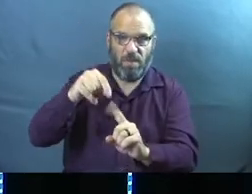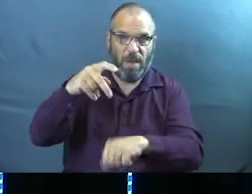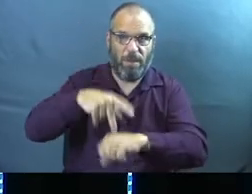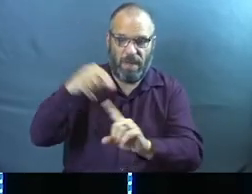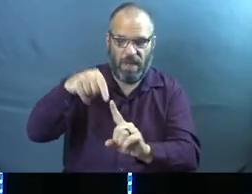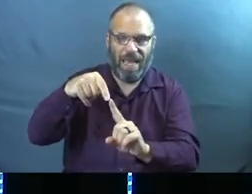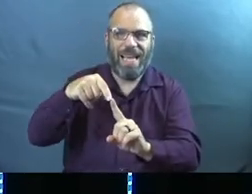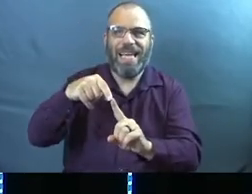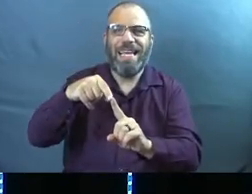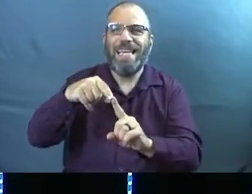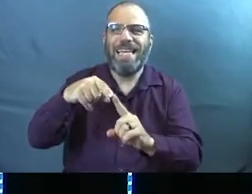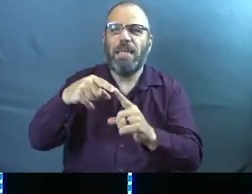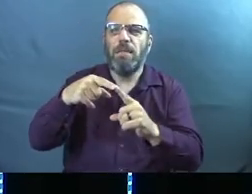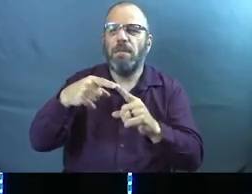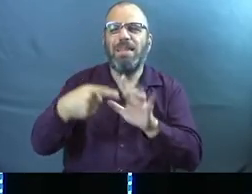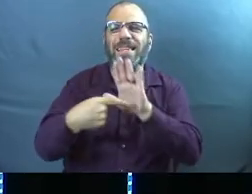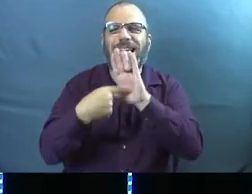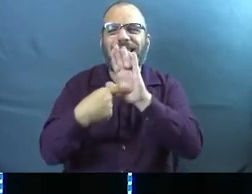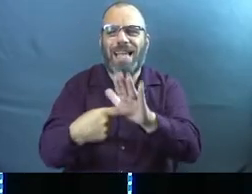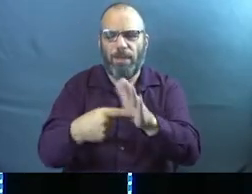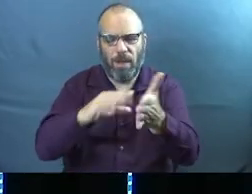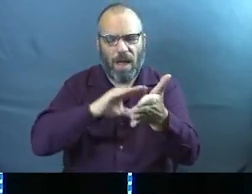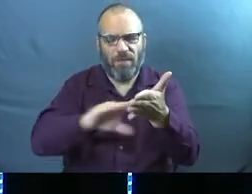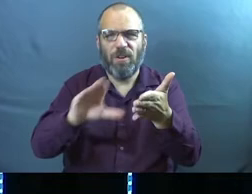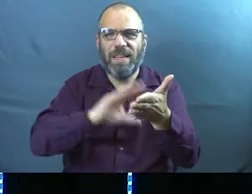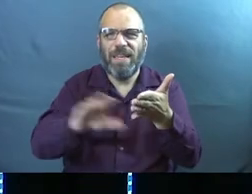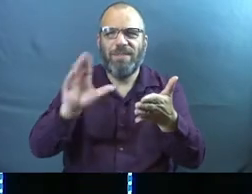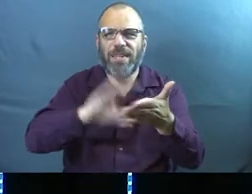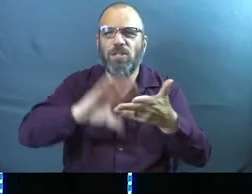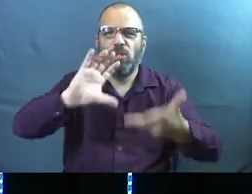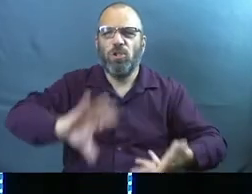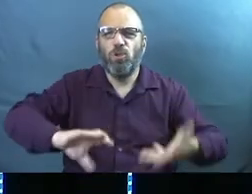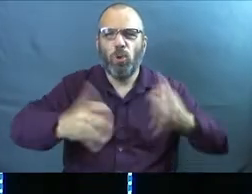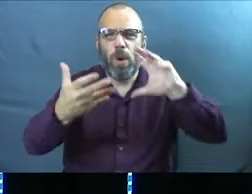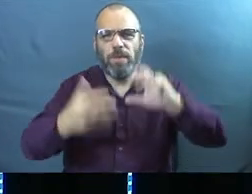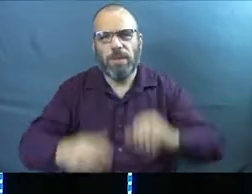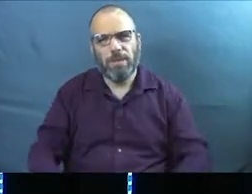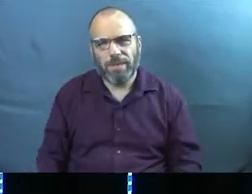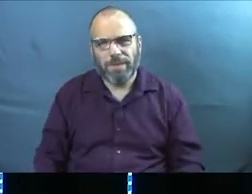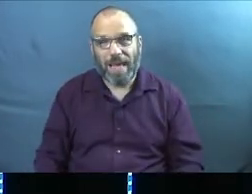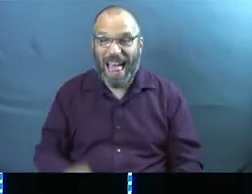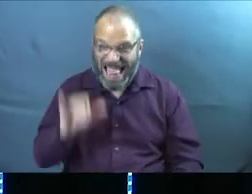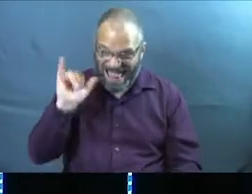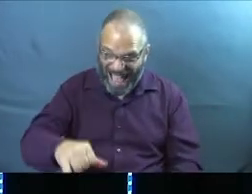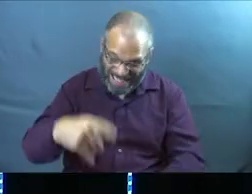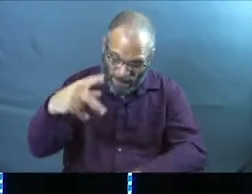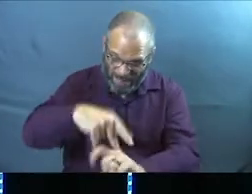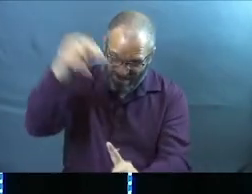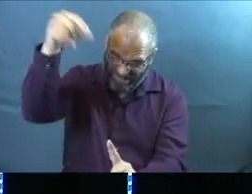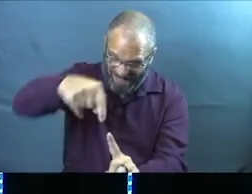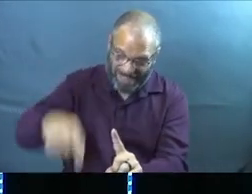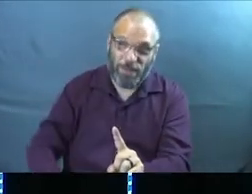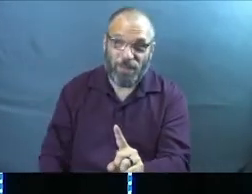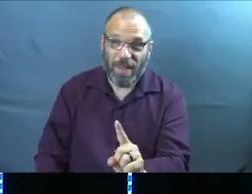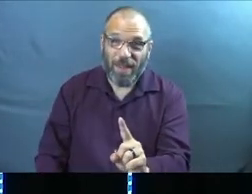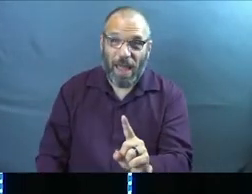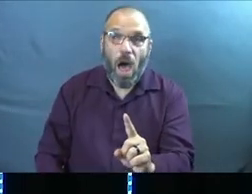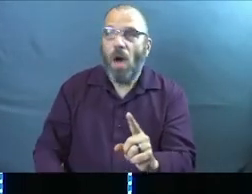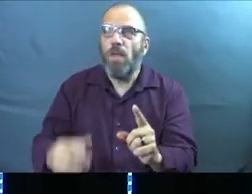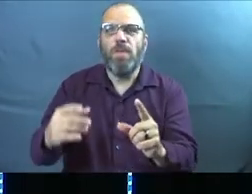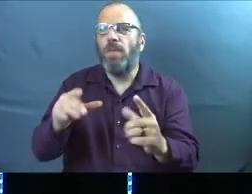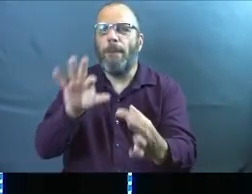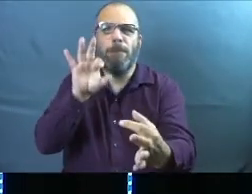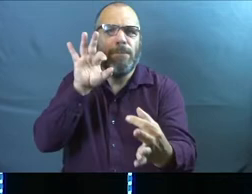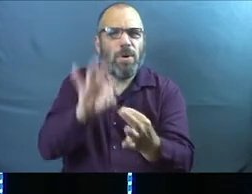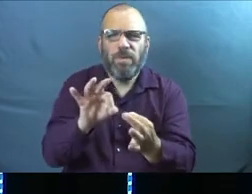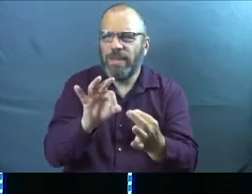is the poster child for forgiven screw-ups? Like, that's Peter, the poster child for forgiven screw-ups.